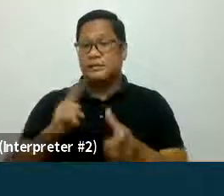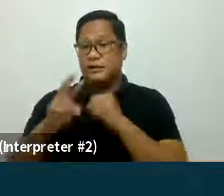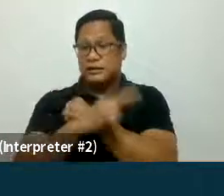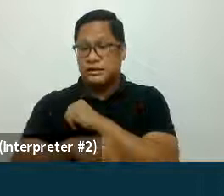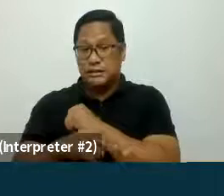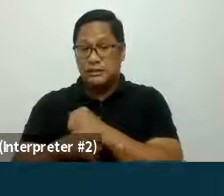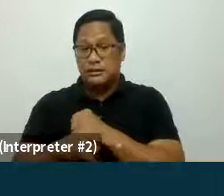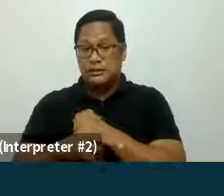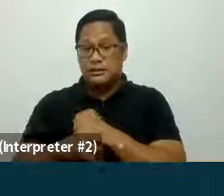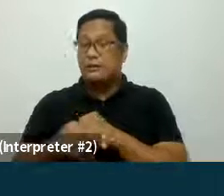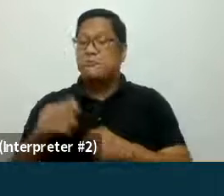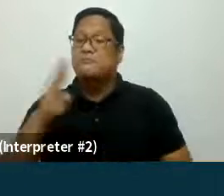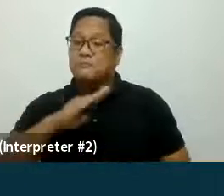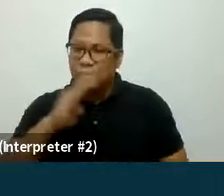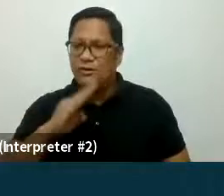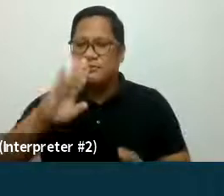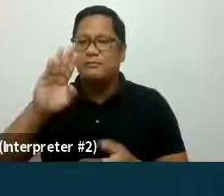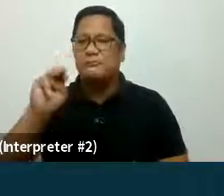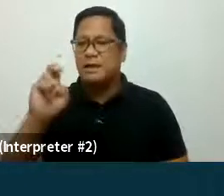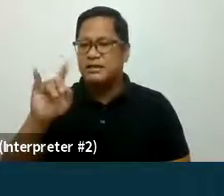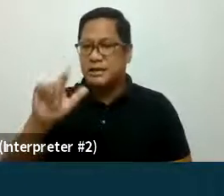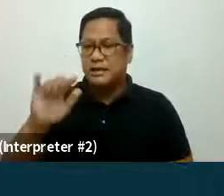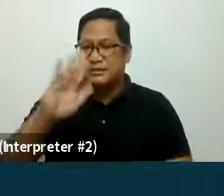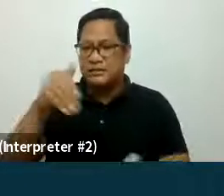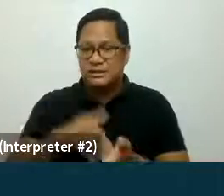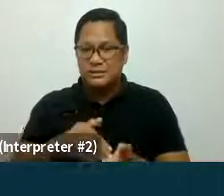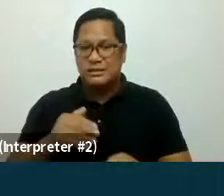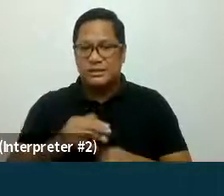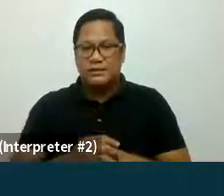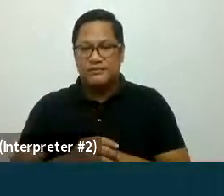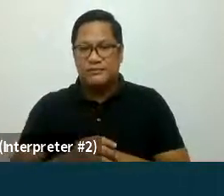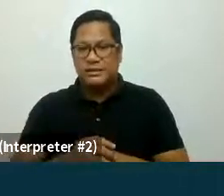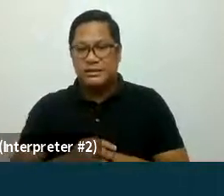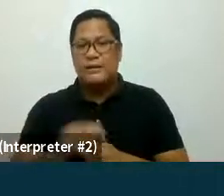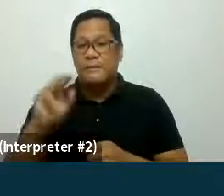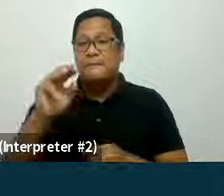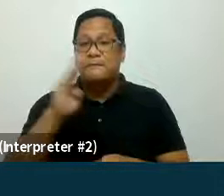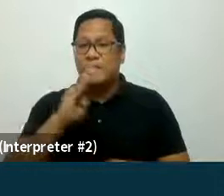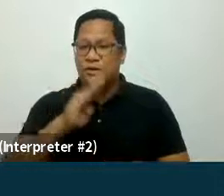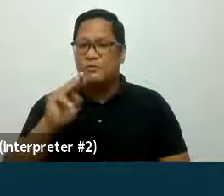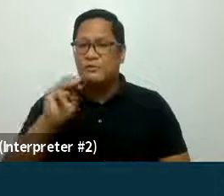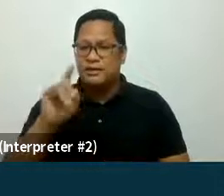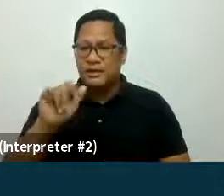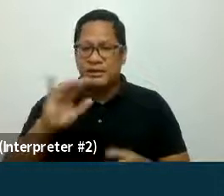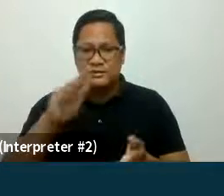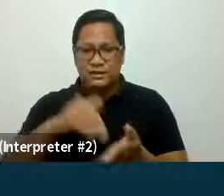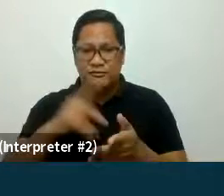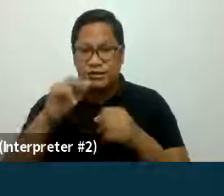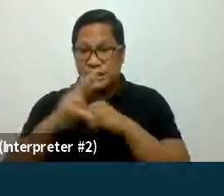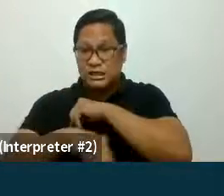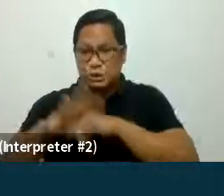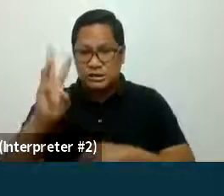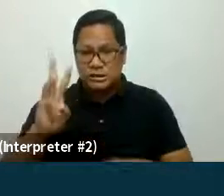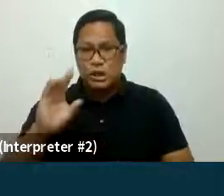actually this is Bicol Medical Center, not BRTTH, Bicol Medical Center. And for Region 6,